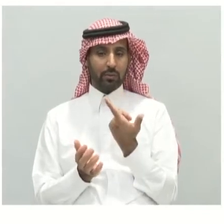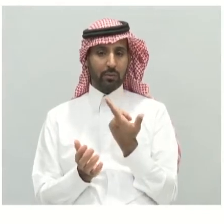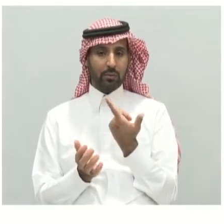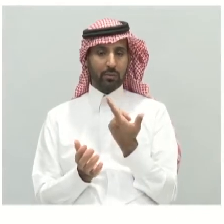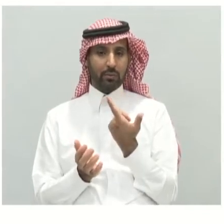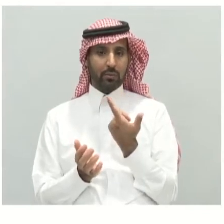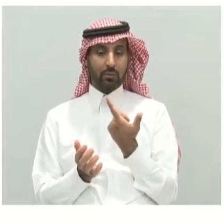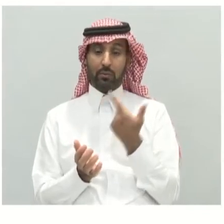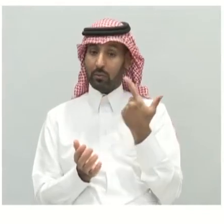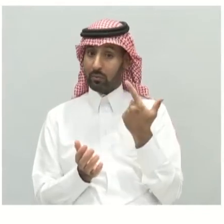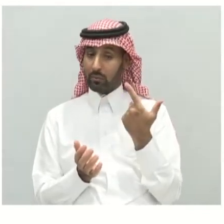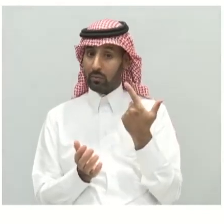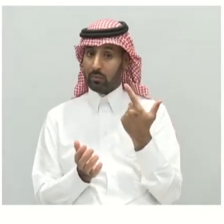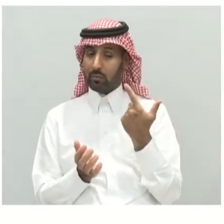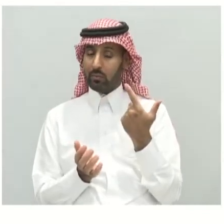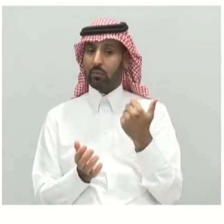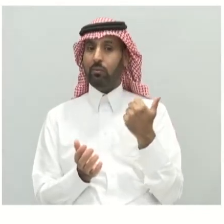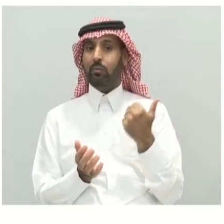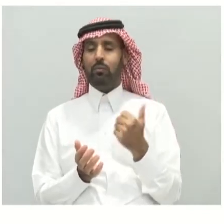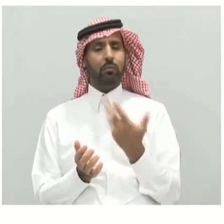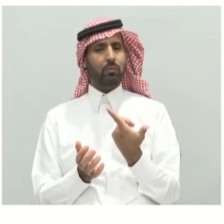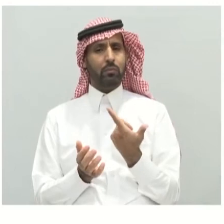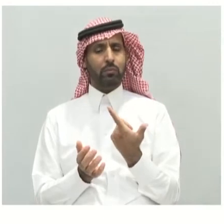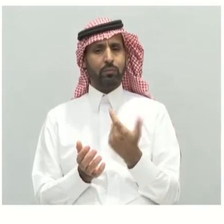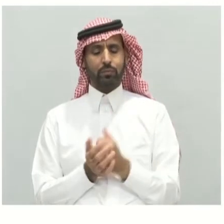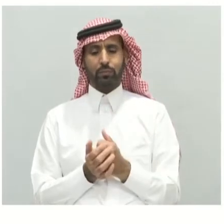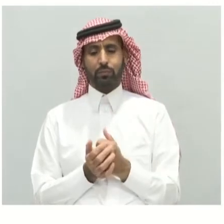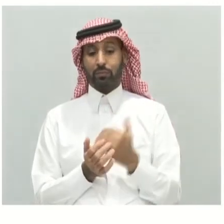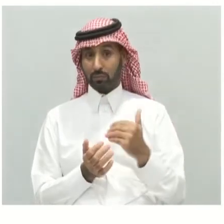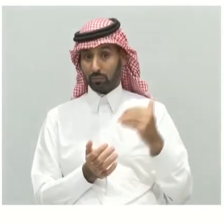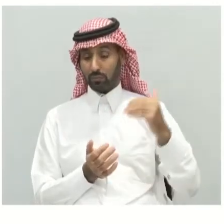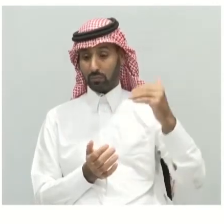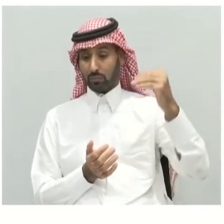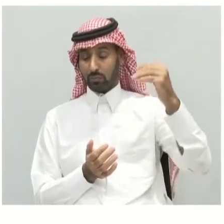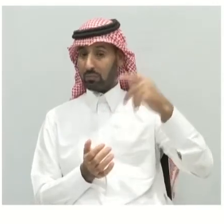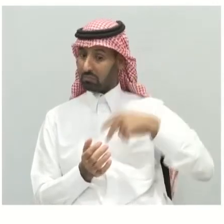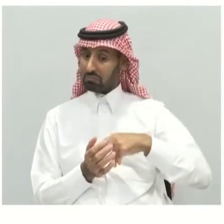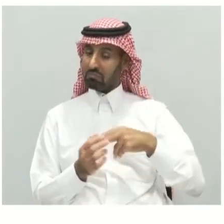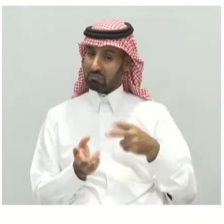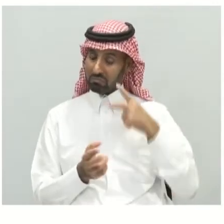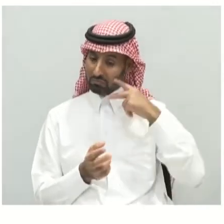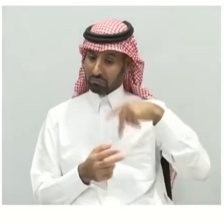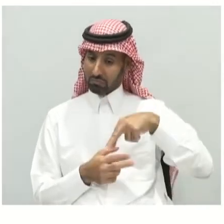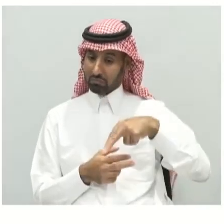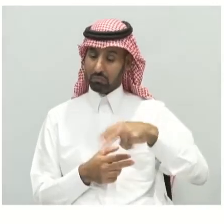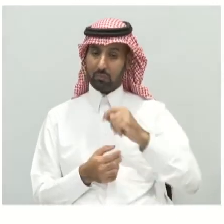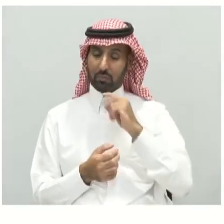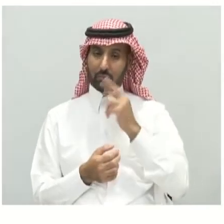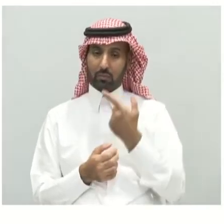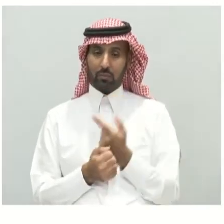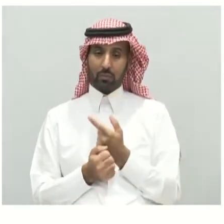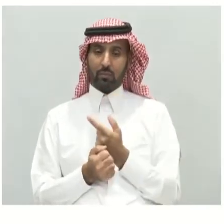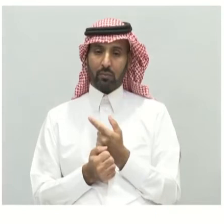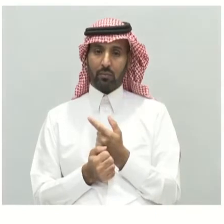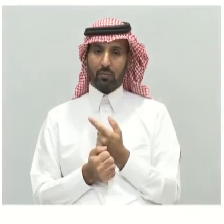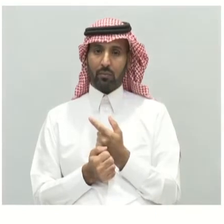7? 6? Okay? Grow up, start walking at the age of. So when